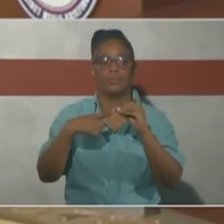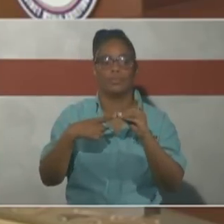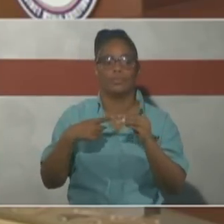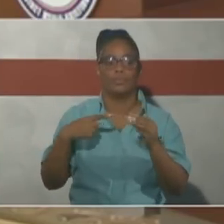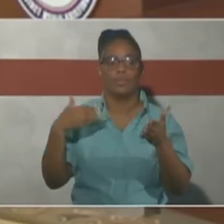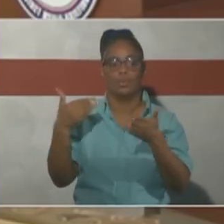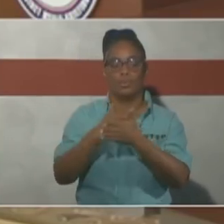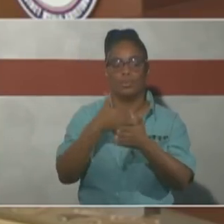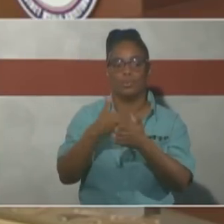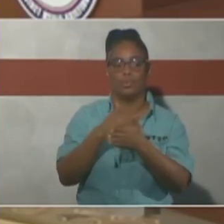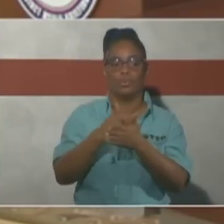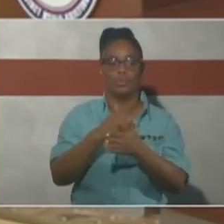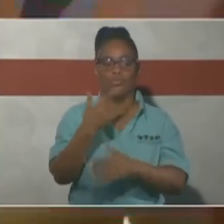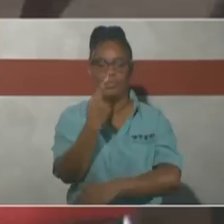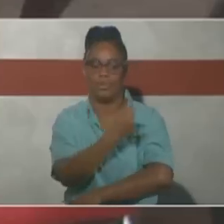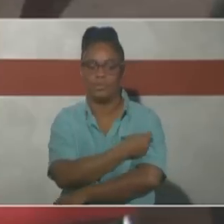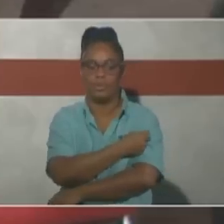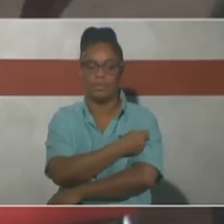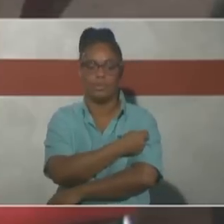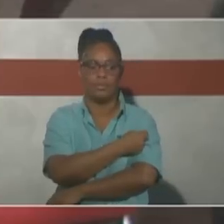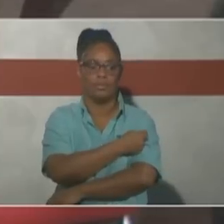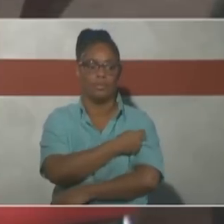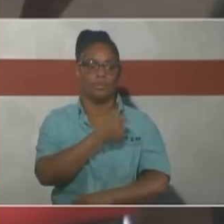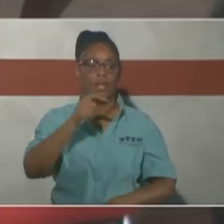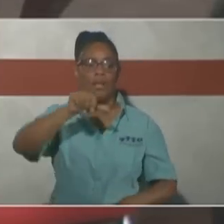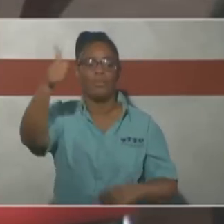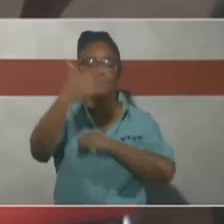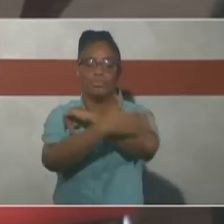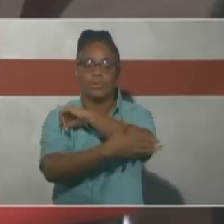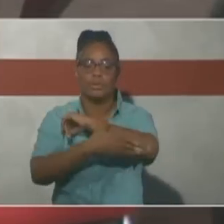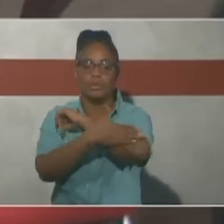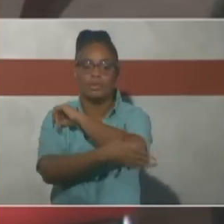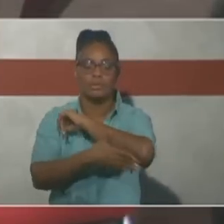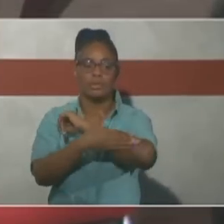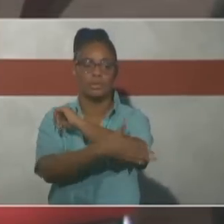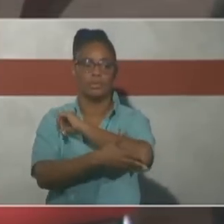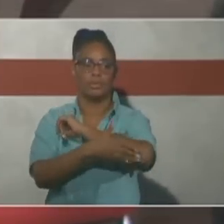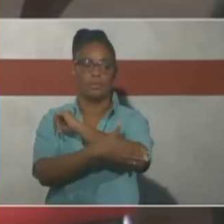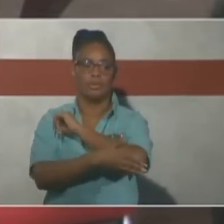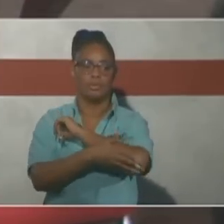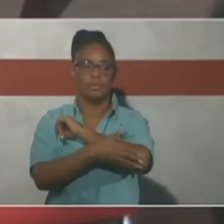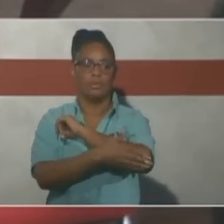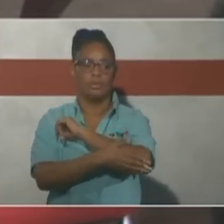Will you say more, identify yourself and put your question, please.